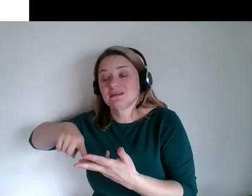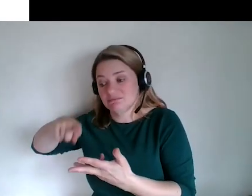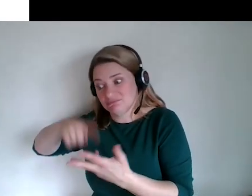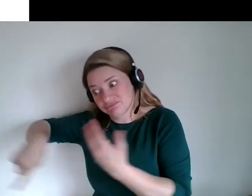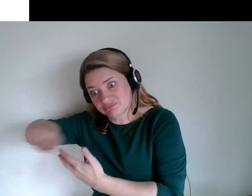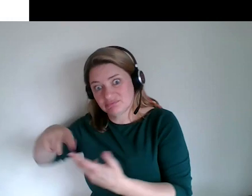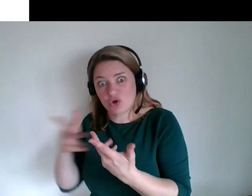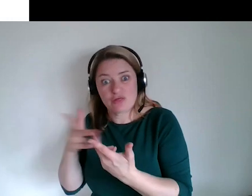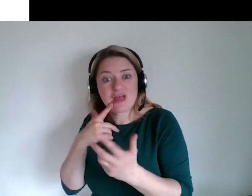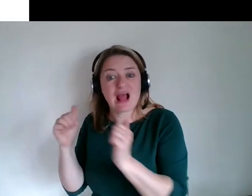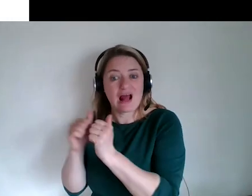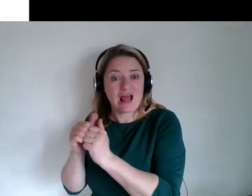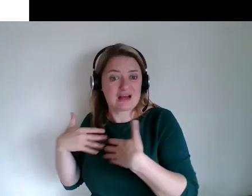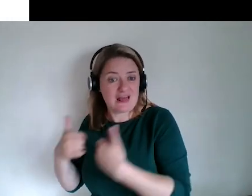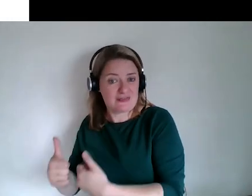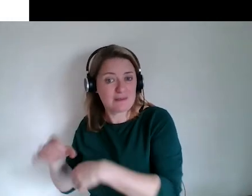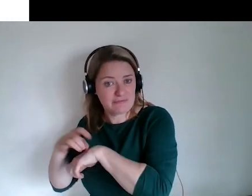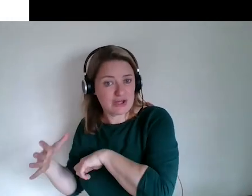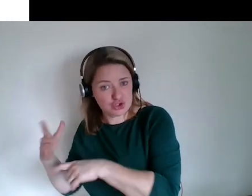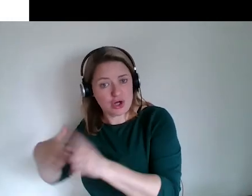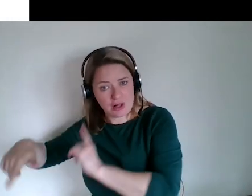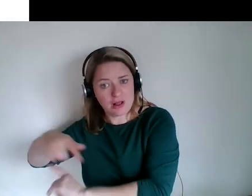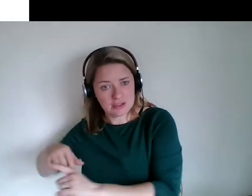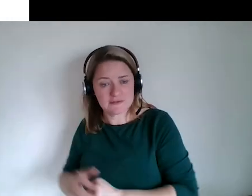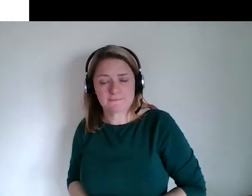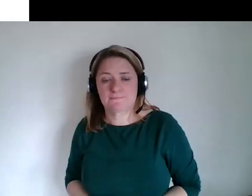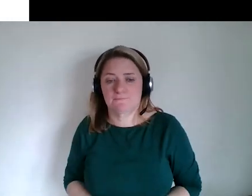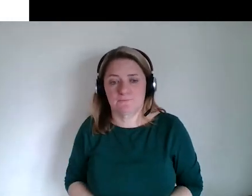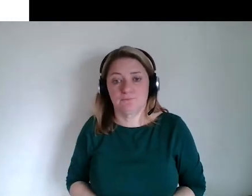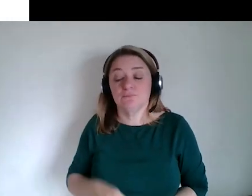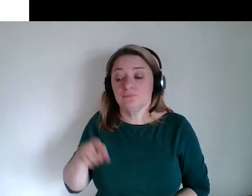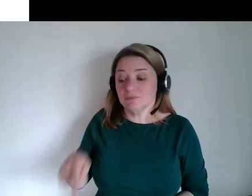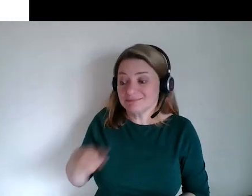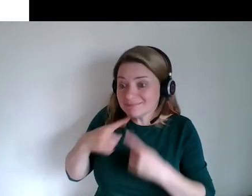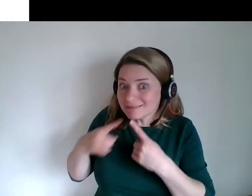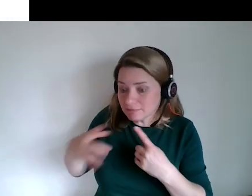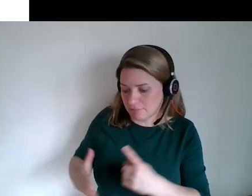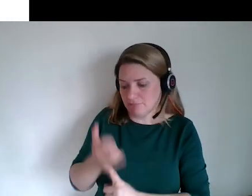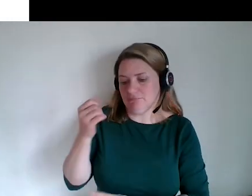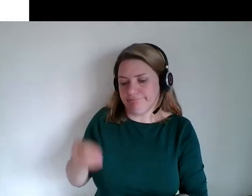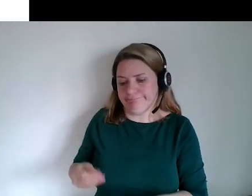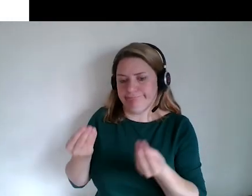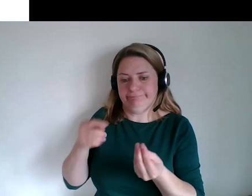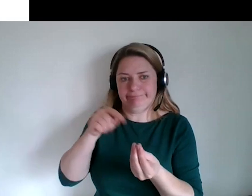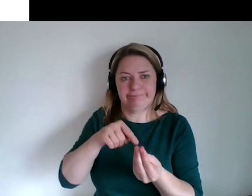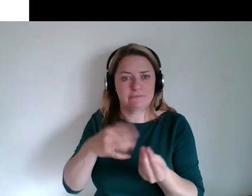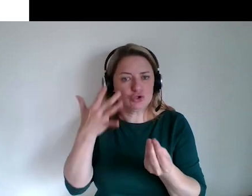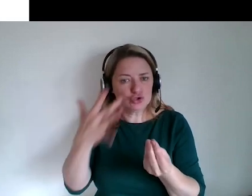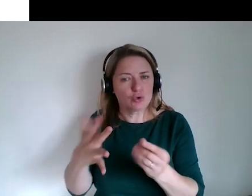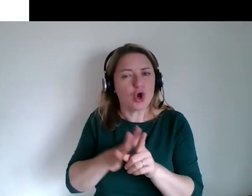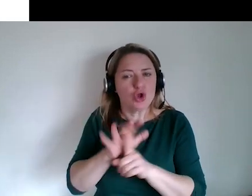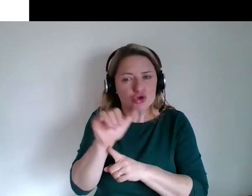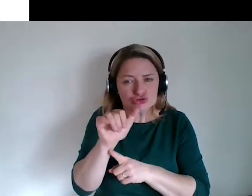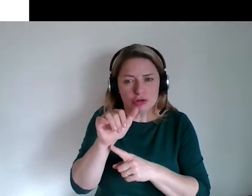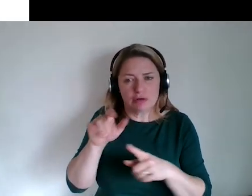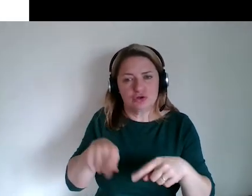professionals. And the data identified 2 main categories of barrier. The first is around cultural challenges,